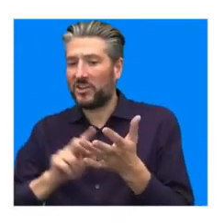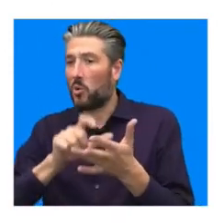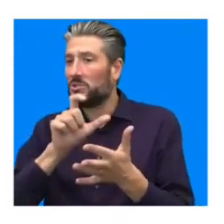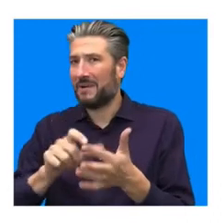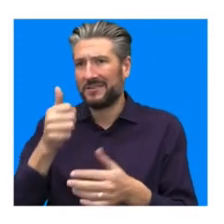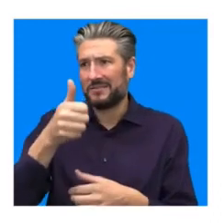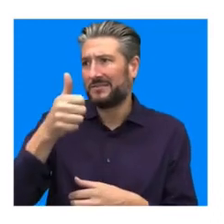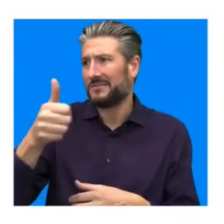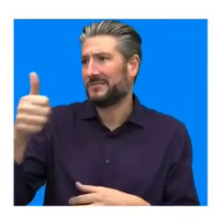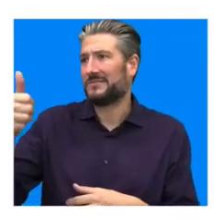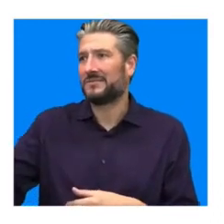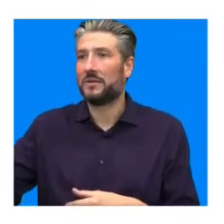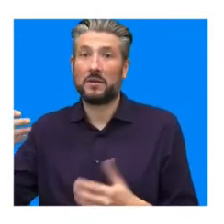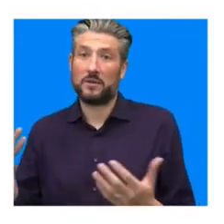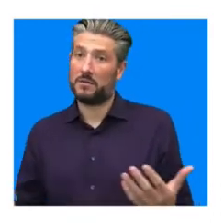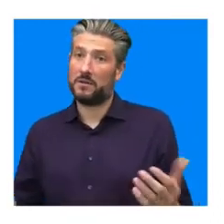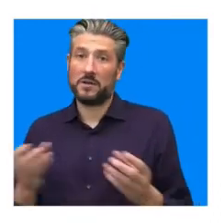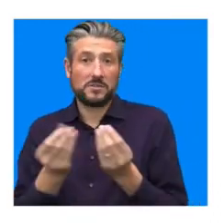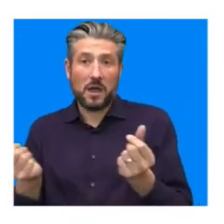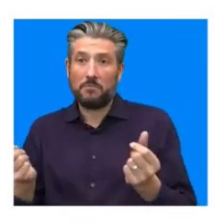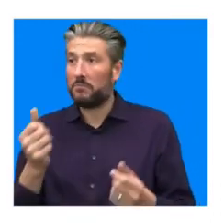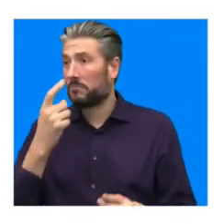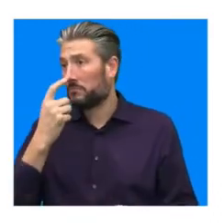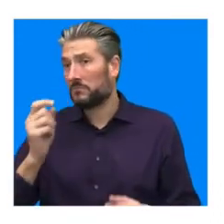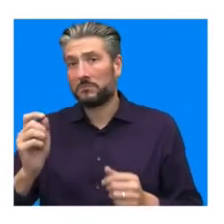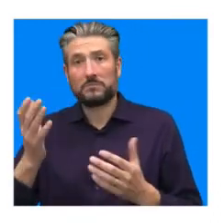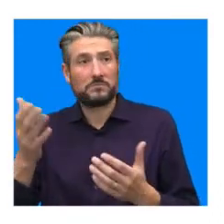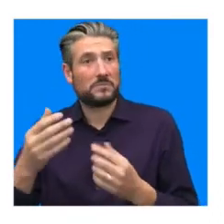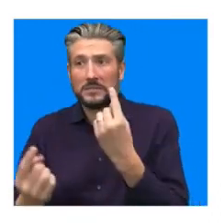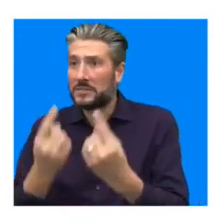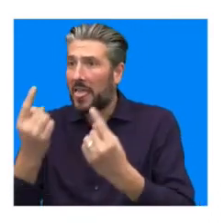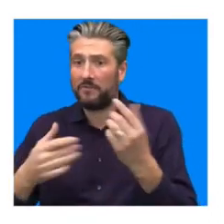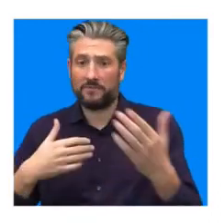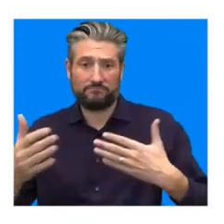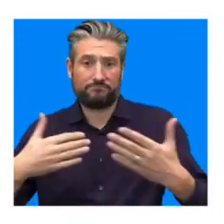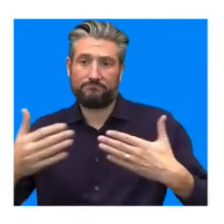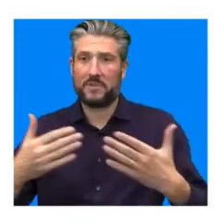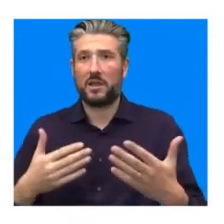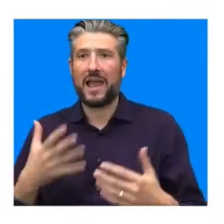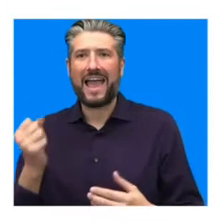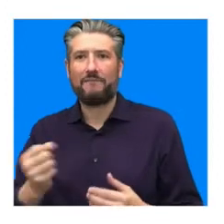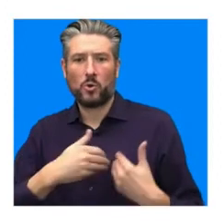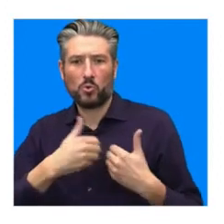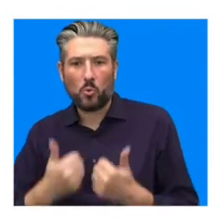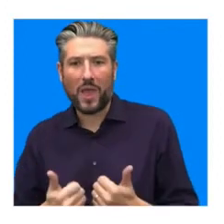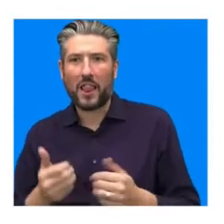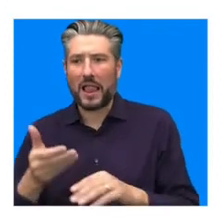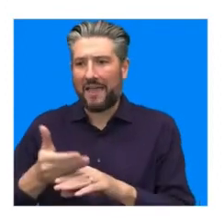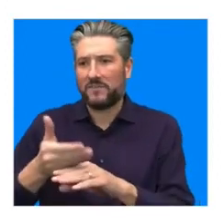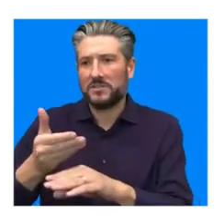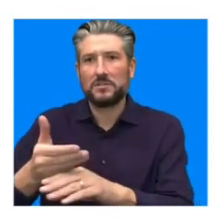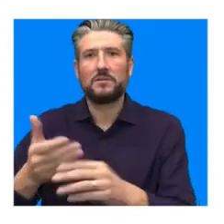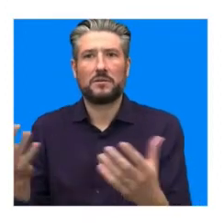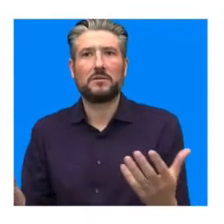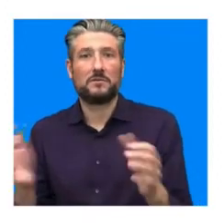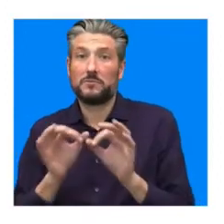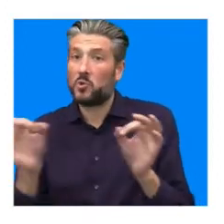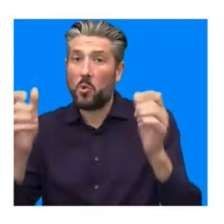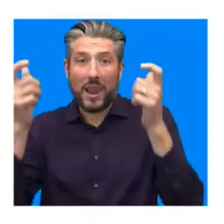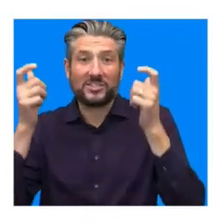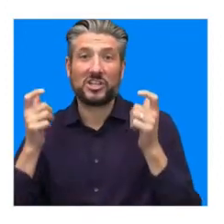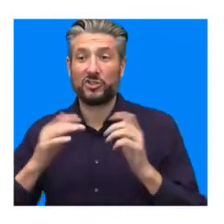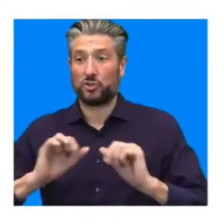take legislation for people to do this, and there's a huge amount of goodwill and effort going on. It's just that consistency and the fact